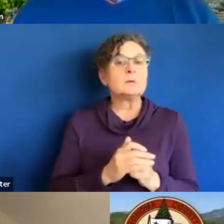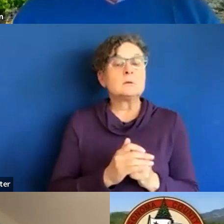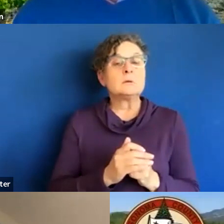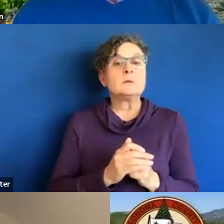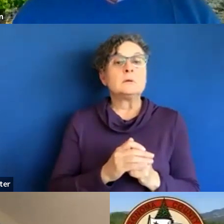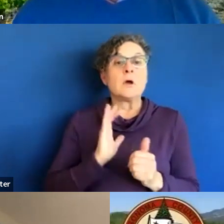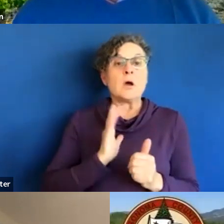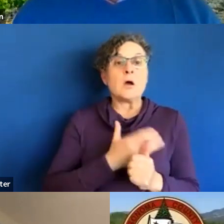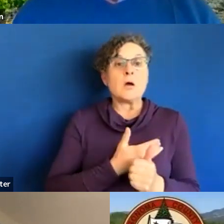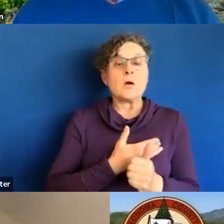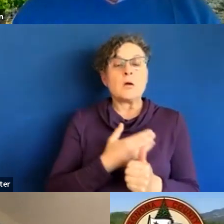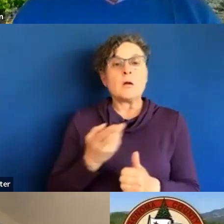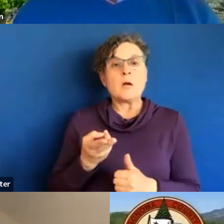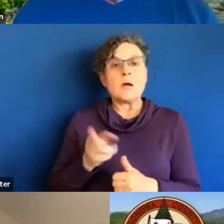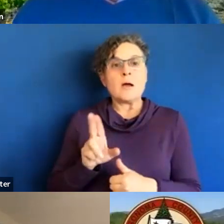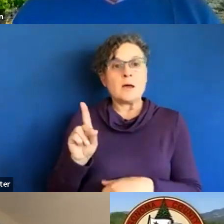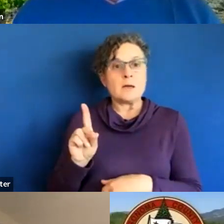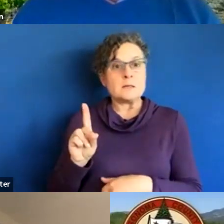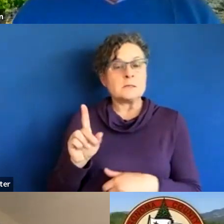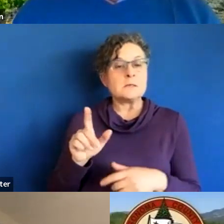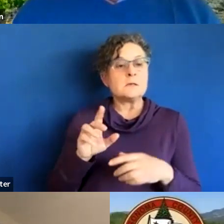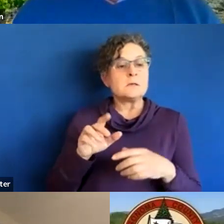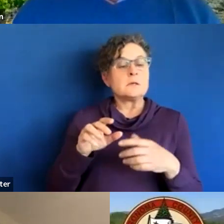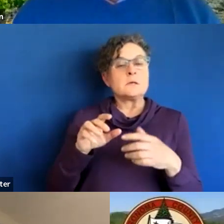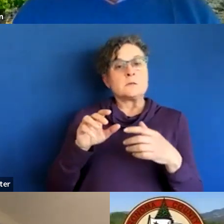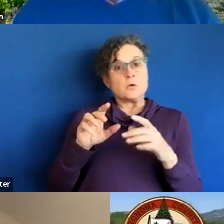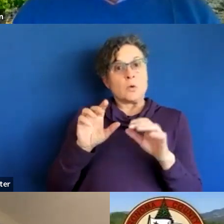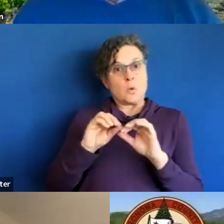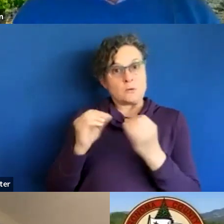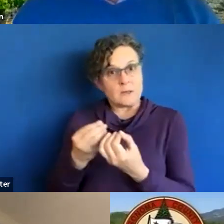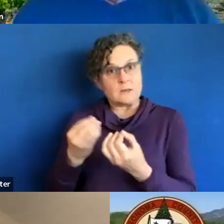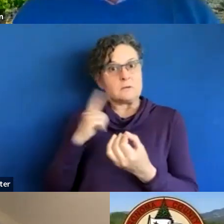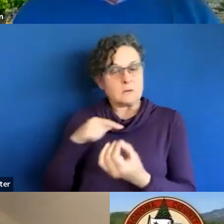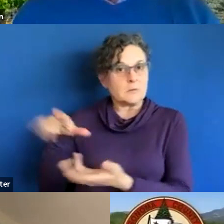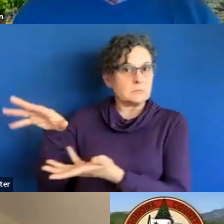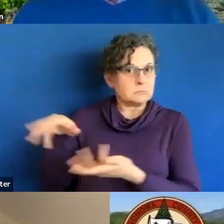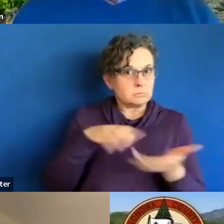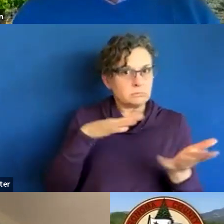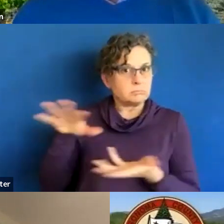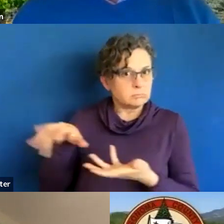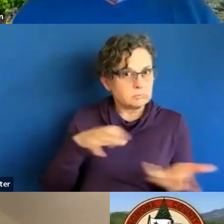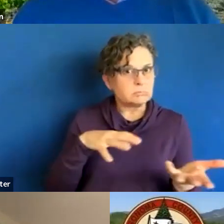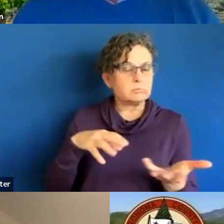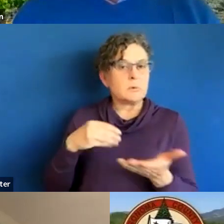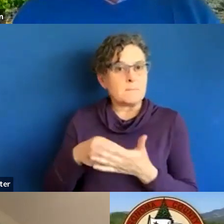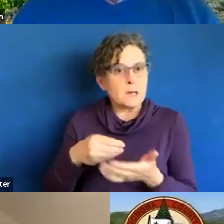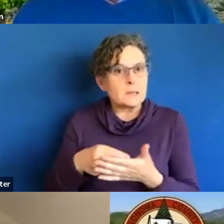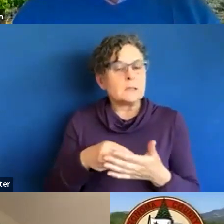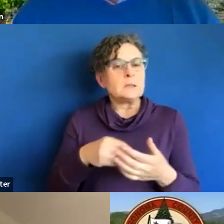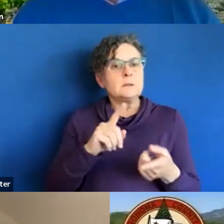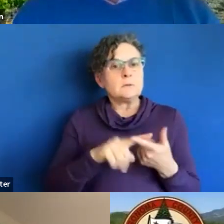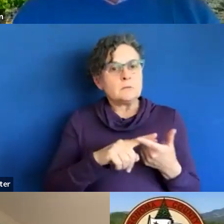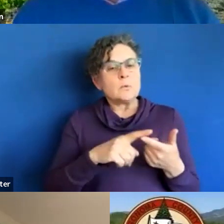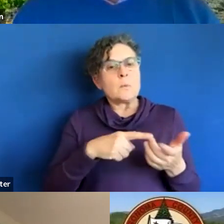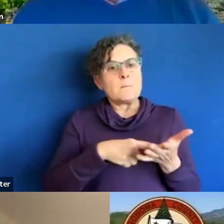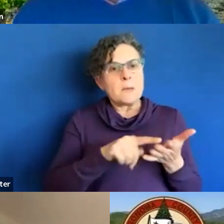Development Commission partners, again, are funneling through a significant amount of money to good developers like Mid-Penn for